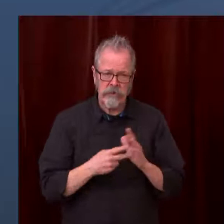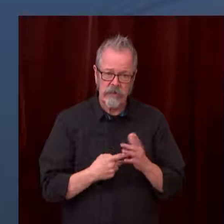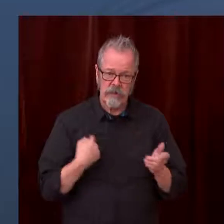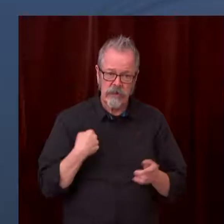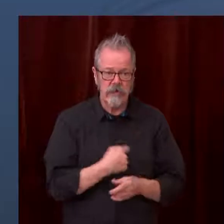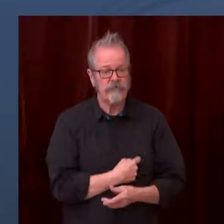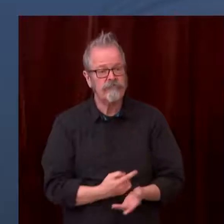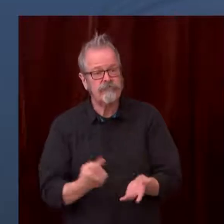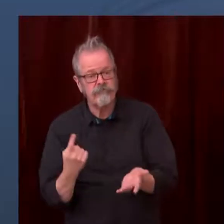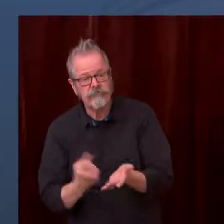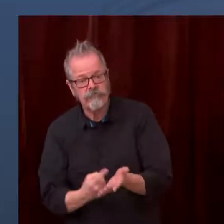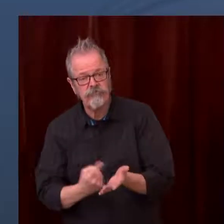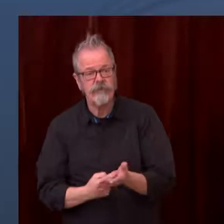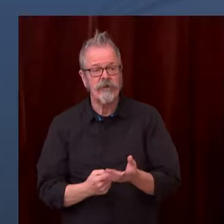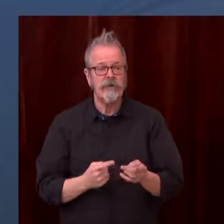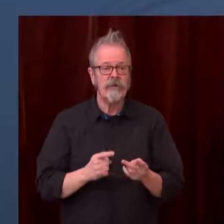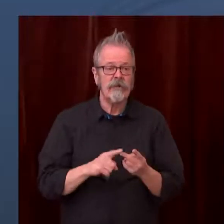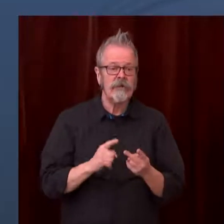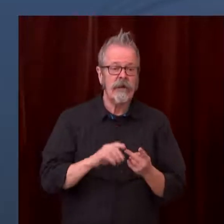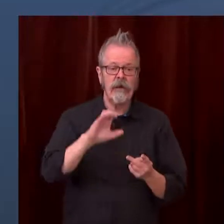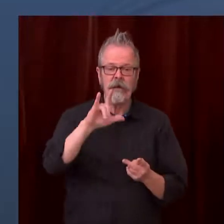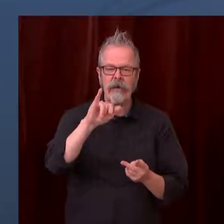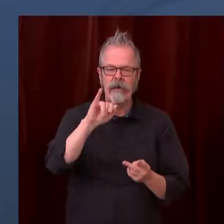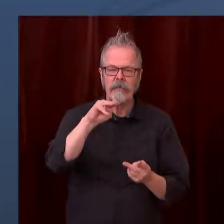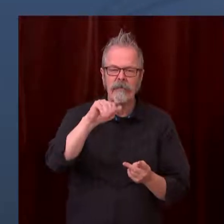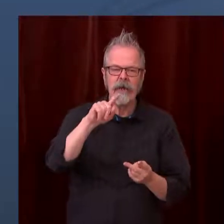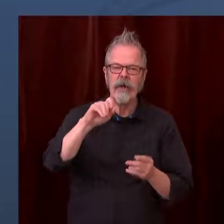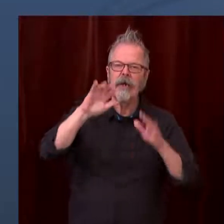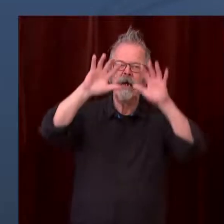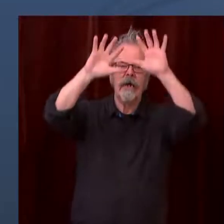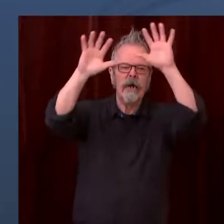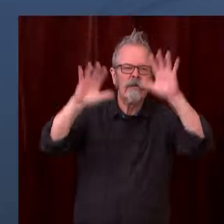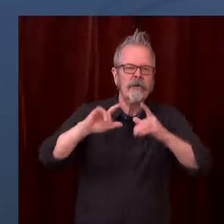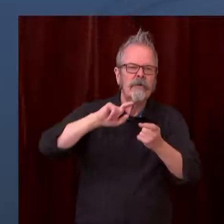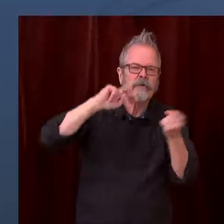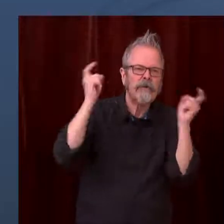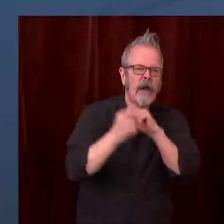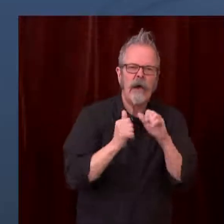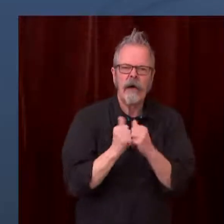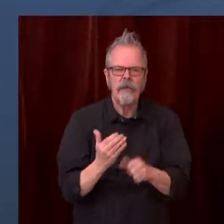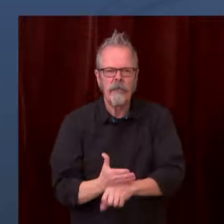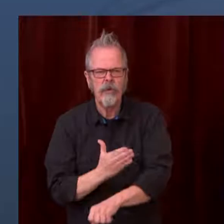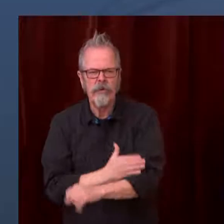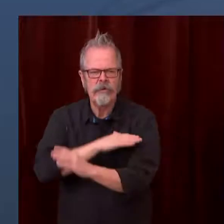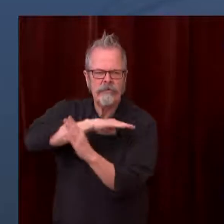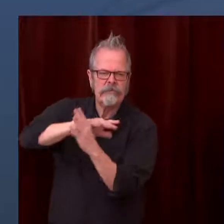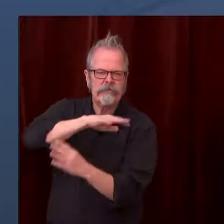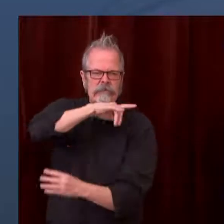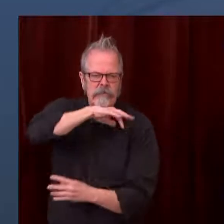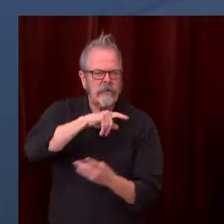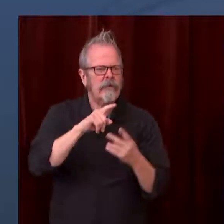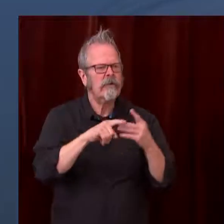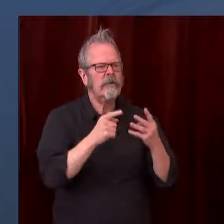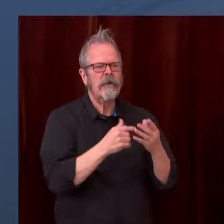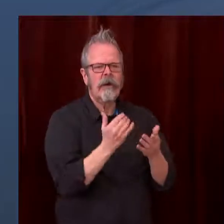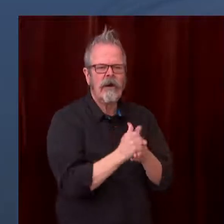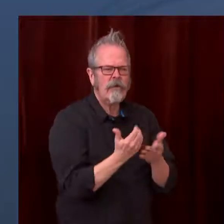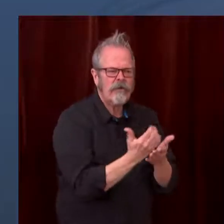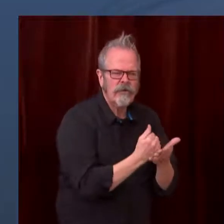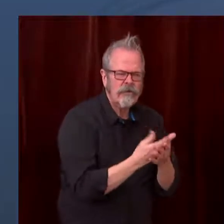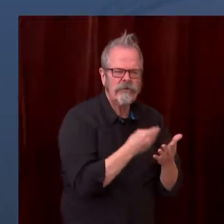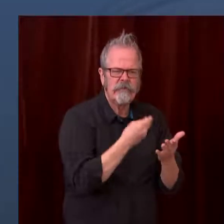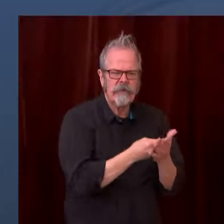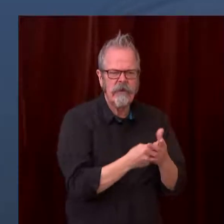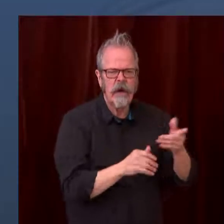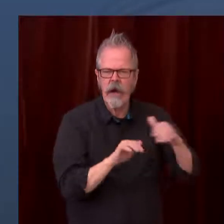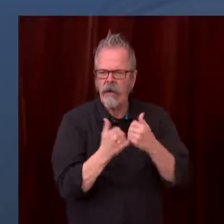means a responsible budget that supports the behavioral health needs of the people of our state that have been so impacted. So much